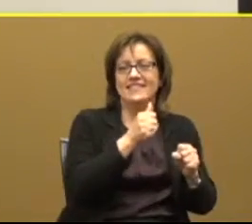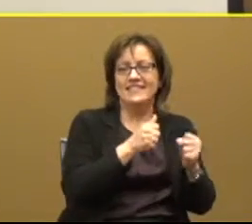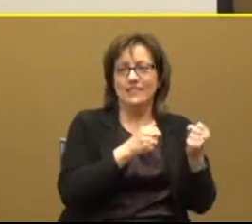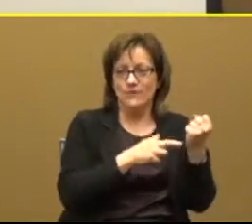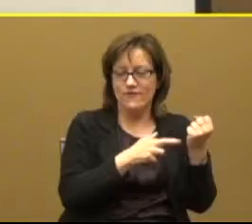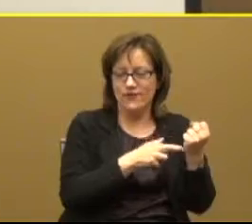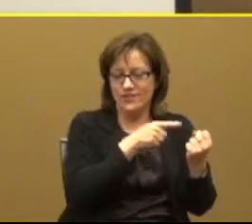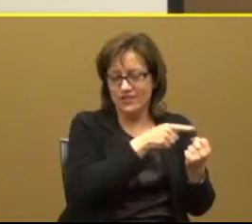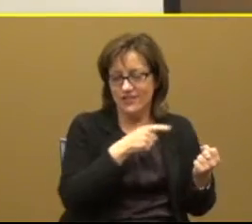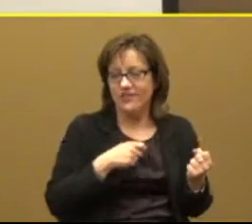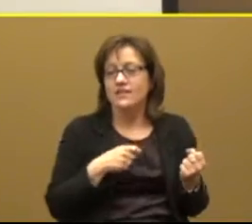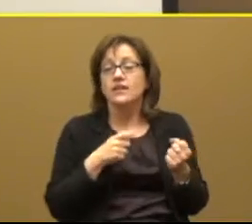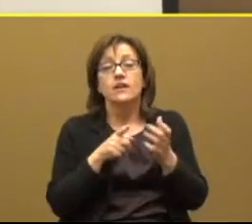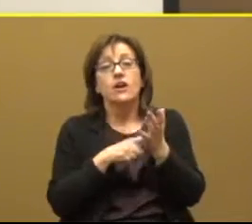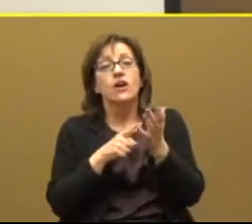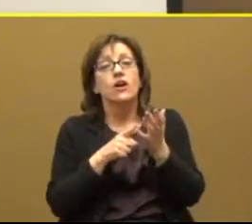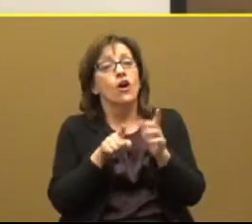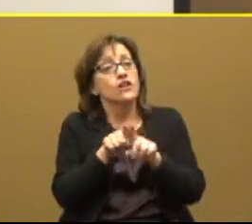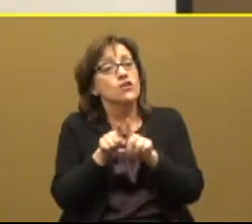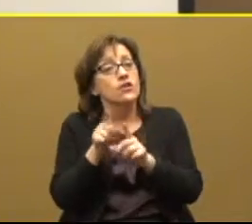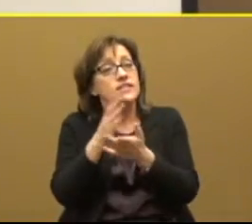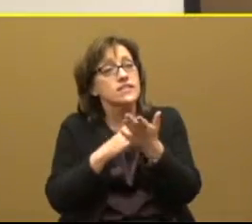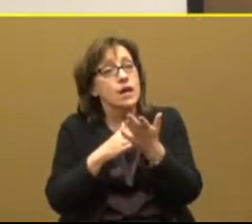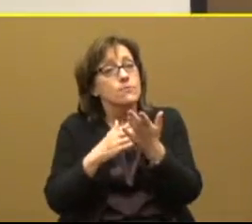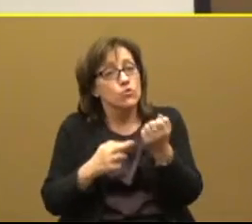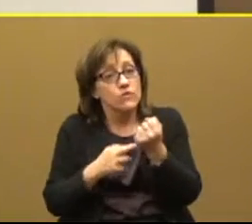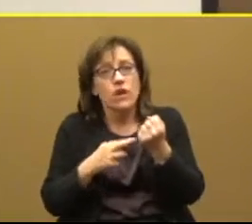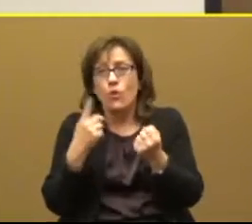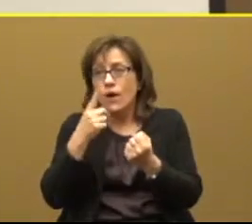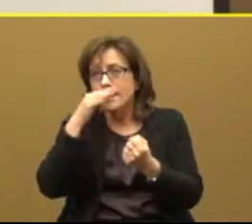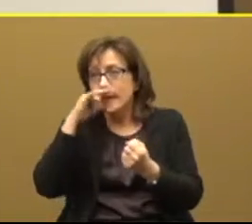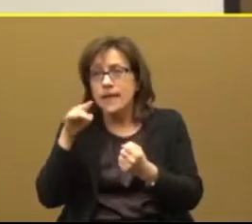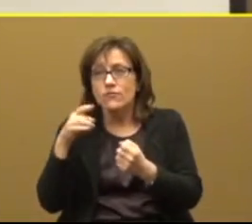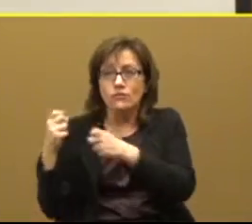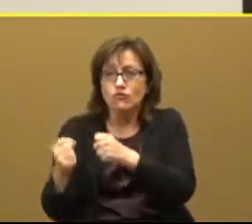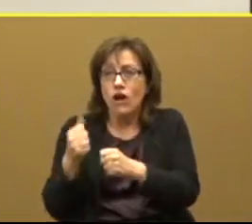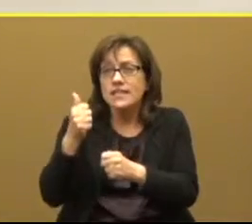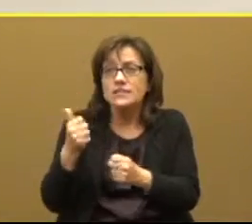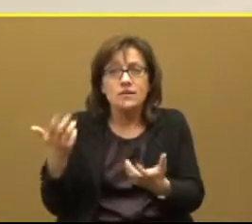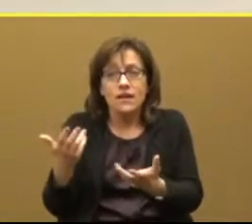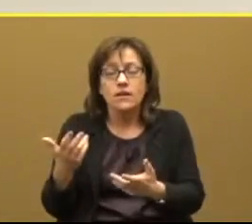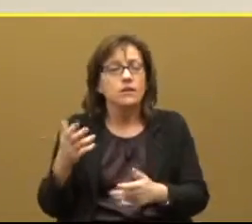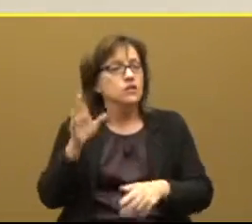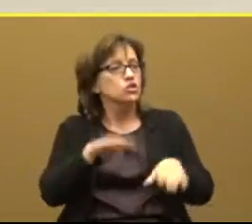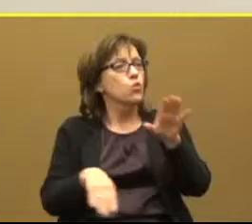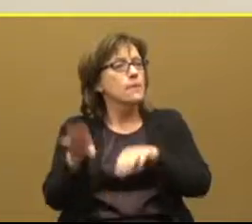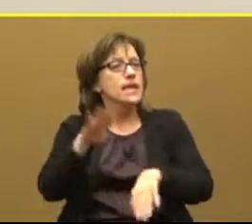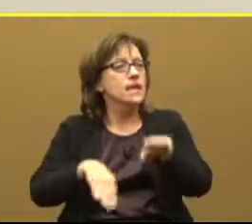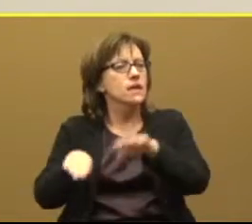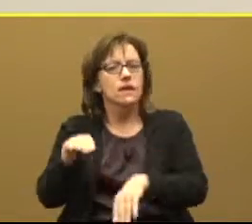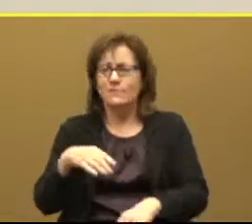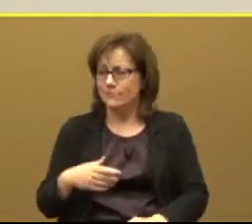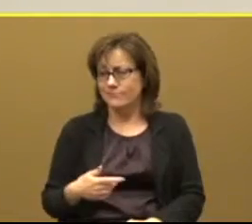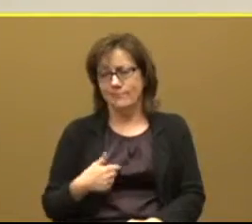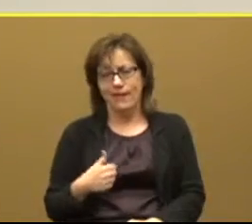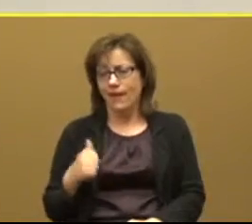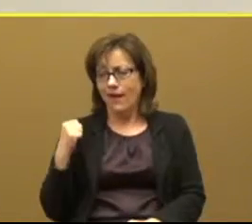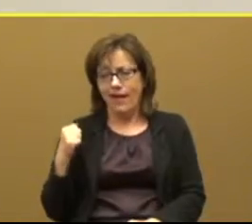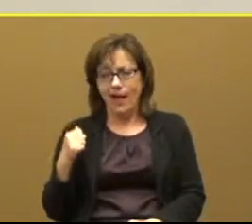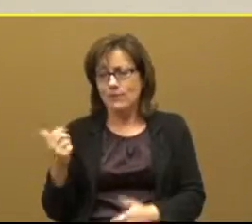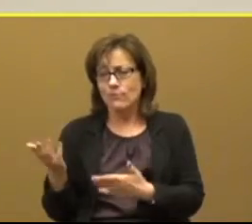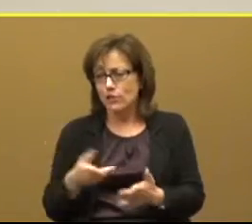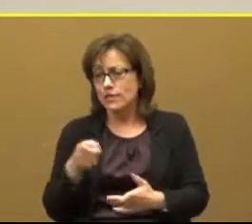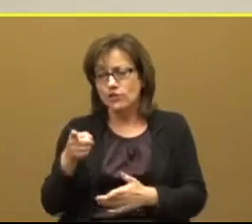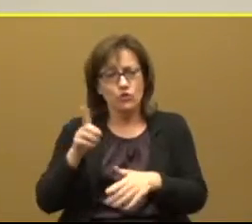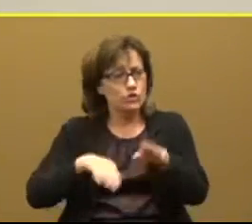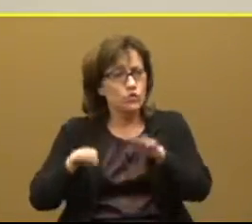some reinforcers. I had a kid whose strongest reinforcement was swimming. Well, I'm not taking you swimming, right? We're at school.